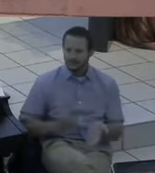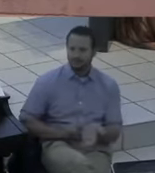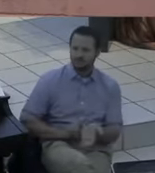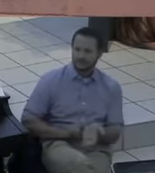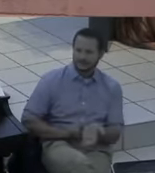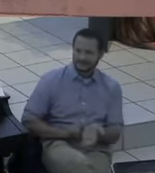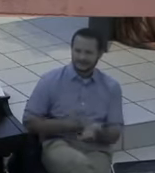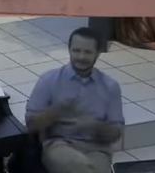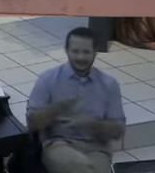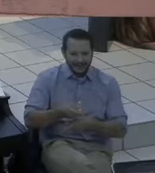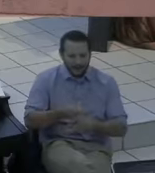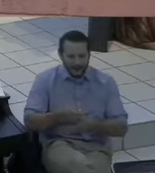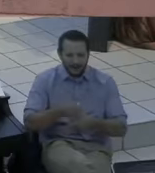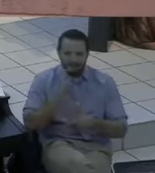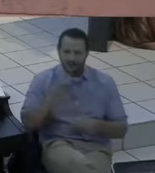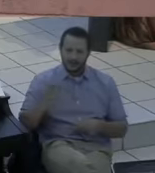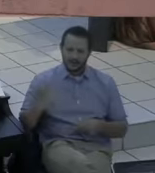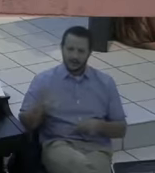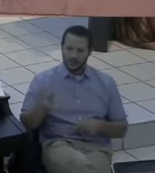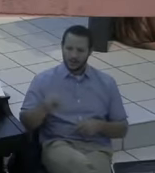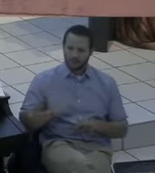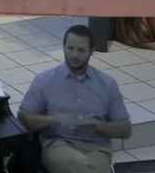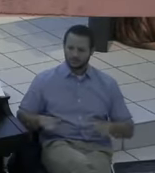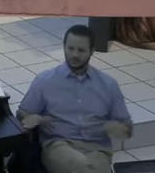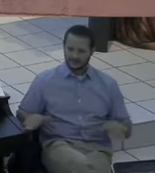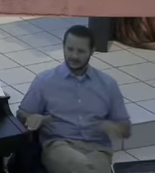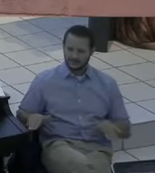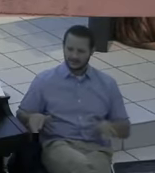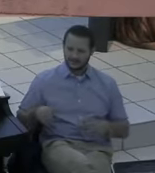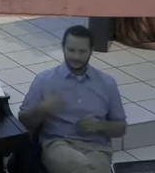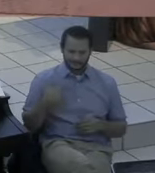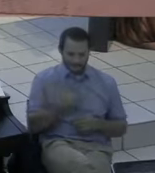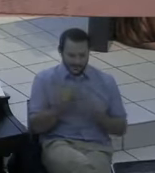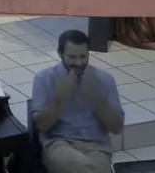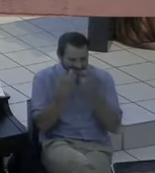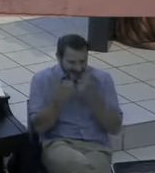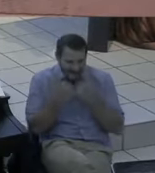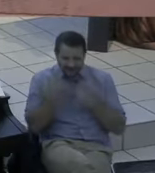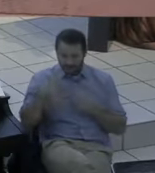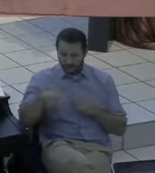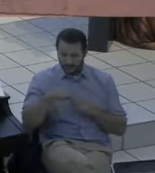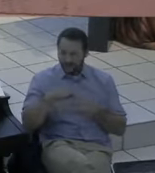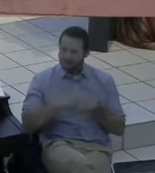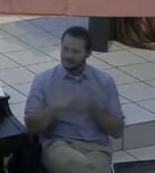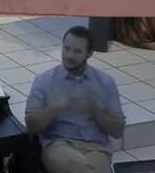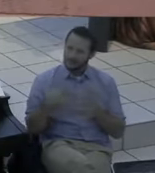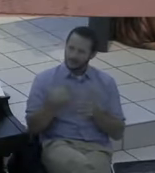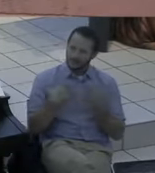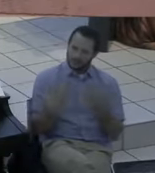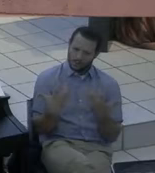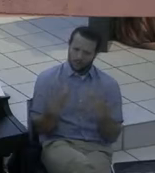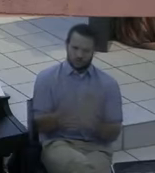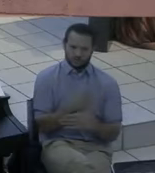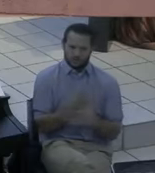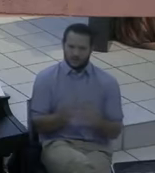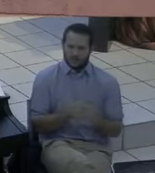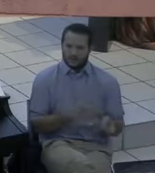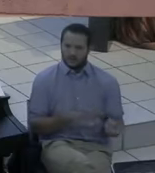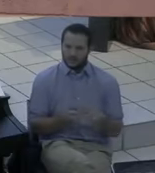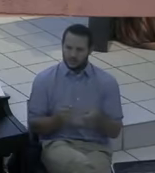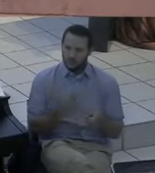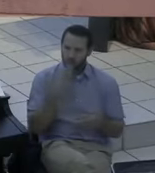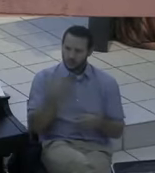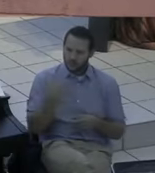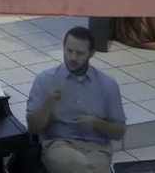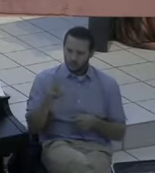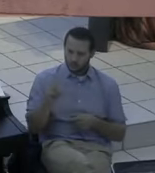tenderly caring for their own children. So deeply do we care for you that we are determined to share with you not only the good news